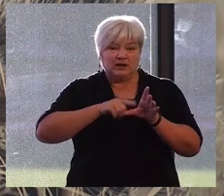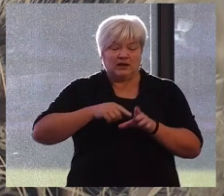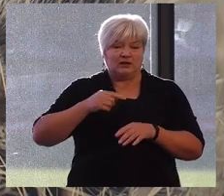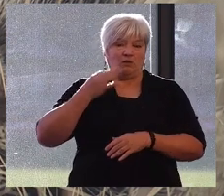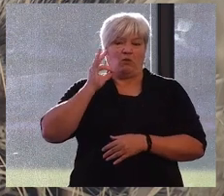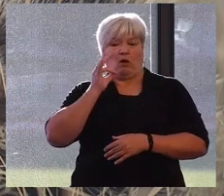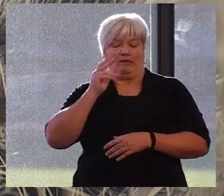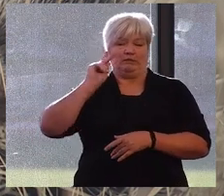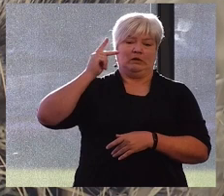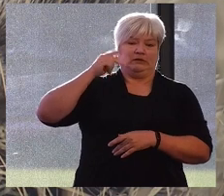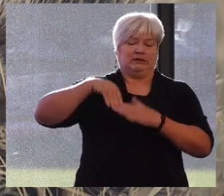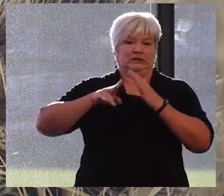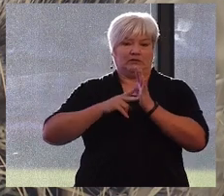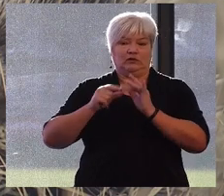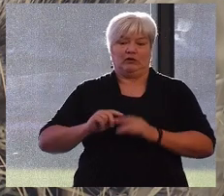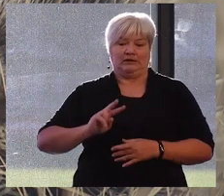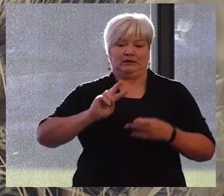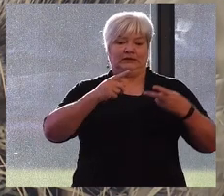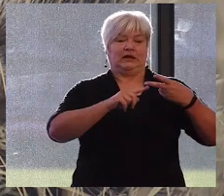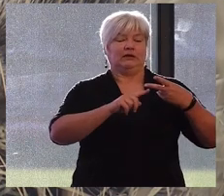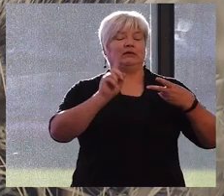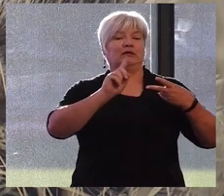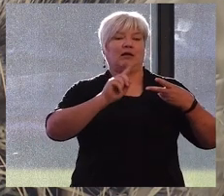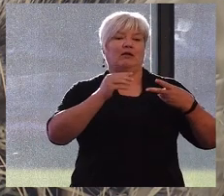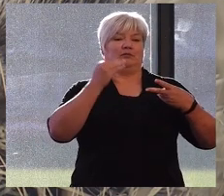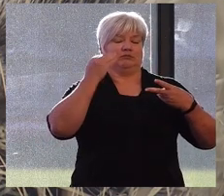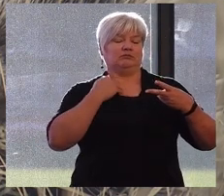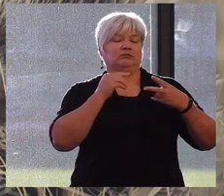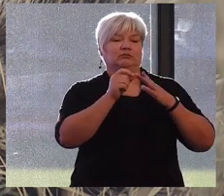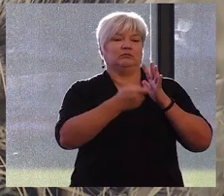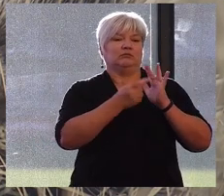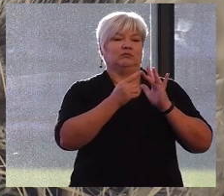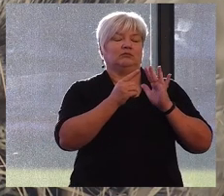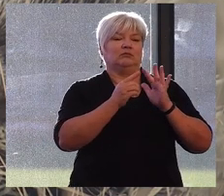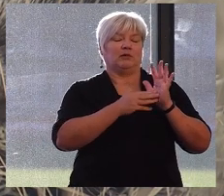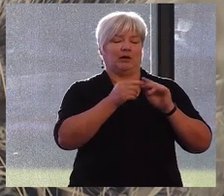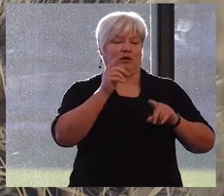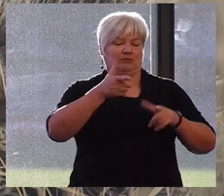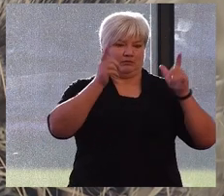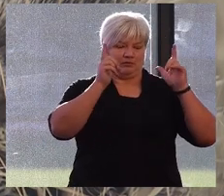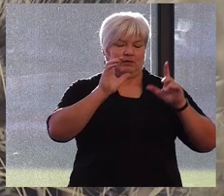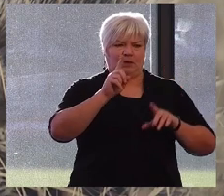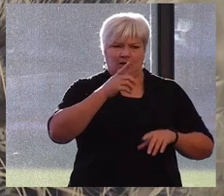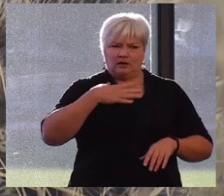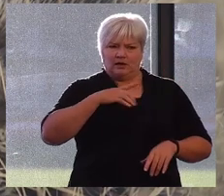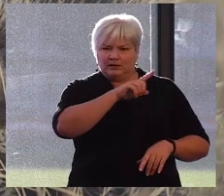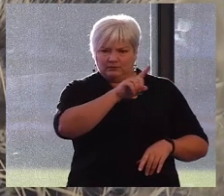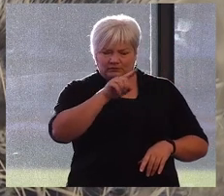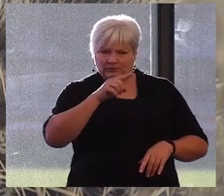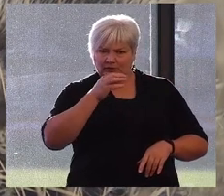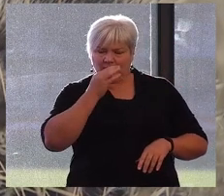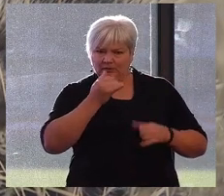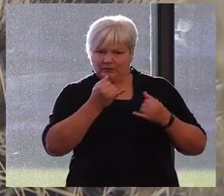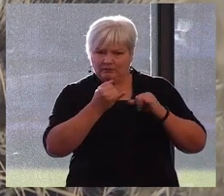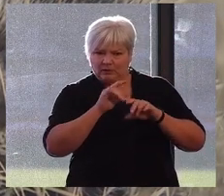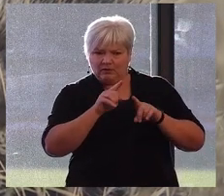history in Victoria. We have the second female premier. I do have to correct you on one thing, though. With